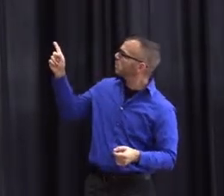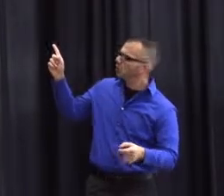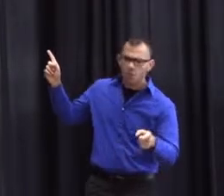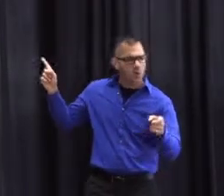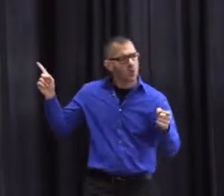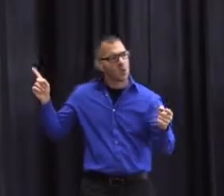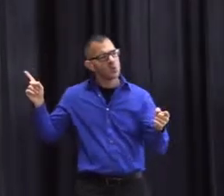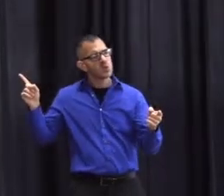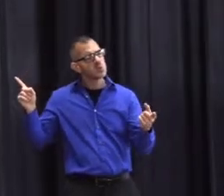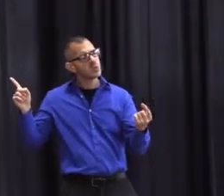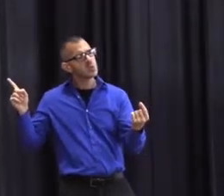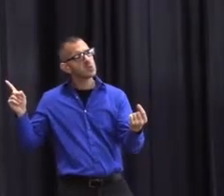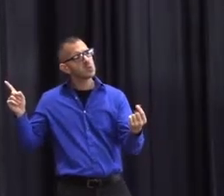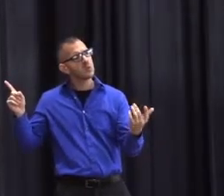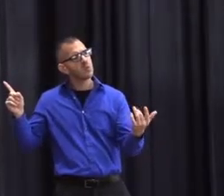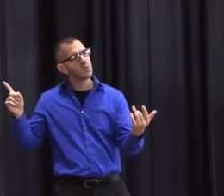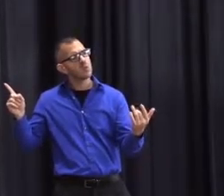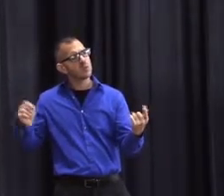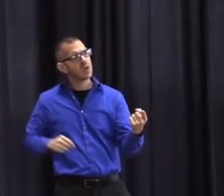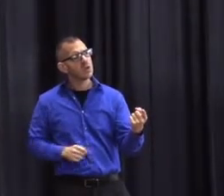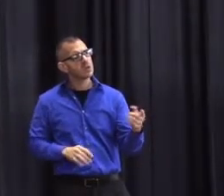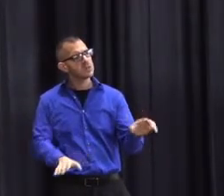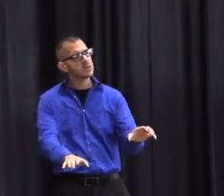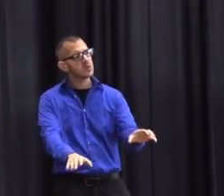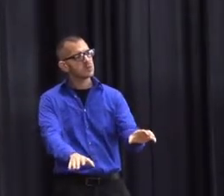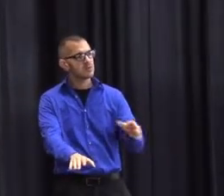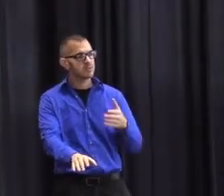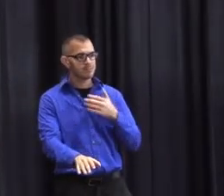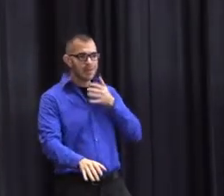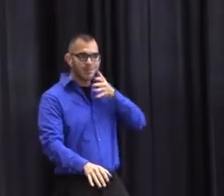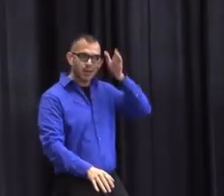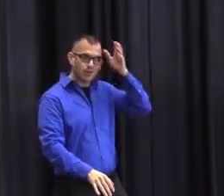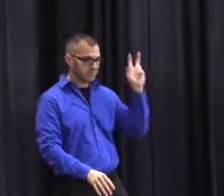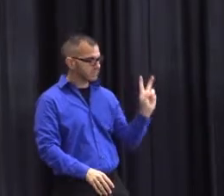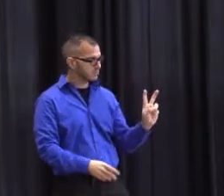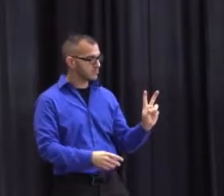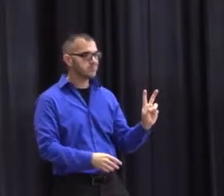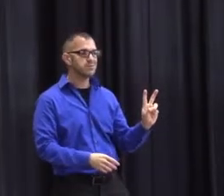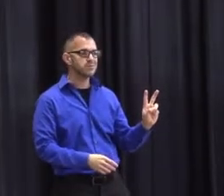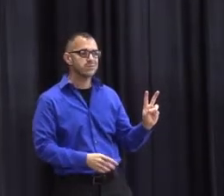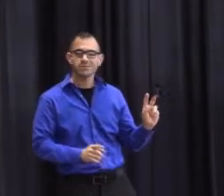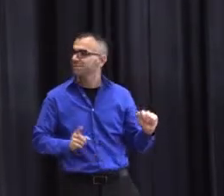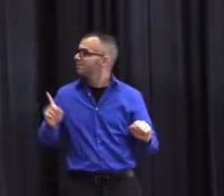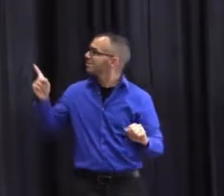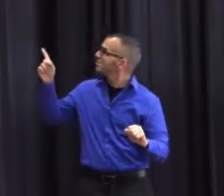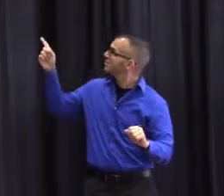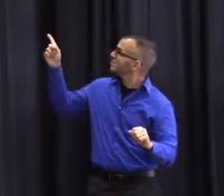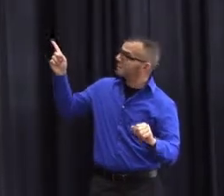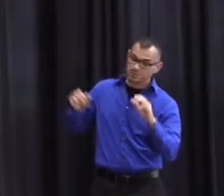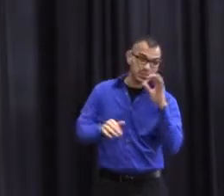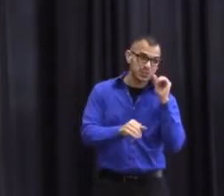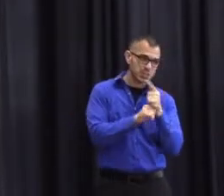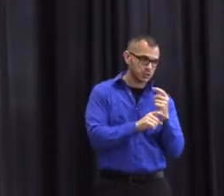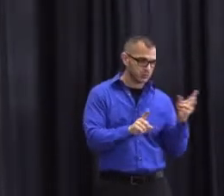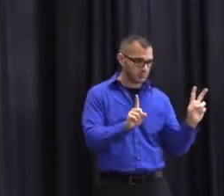Why do you do what you do? This is a picture of my parents and my sister.